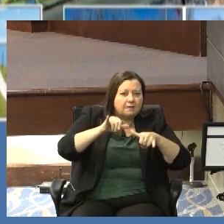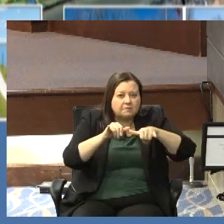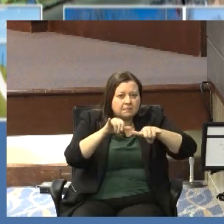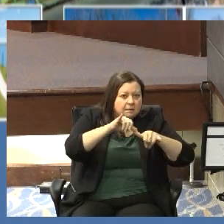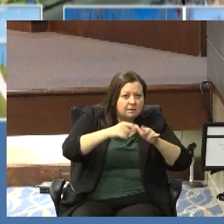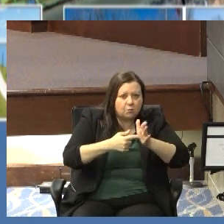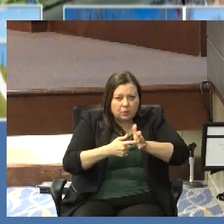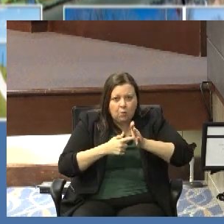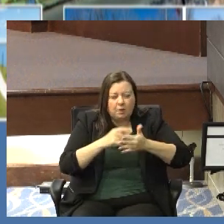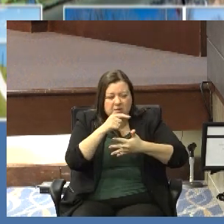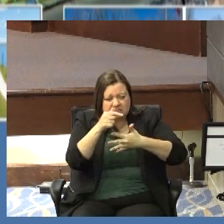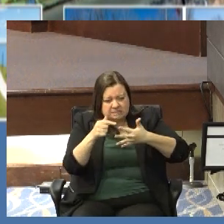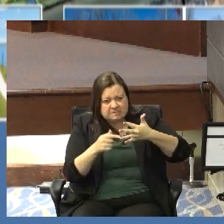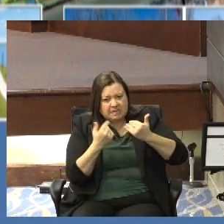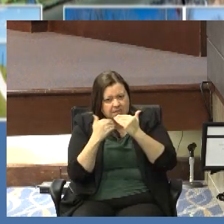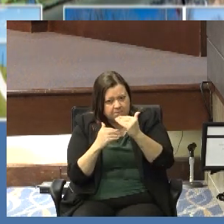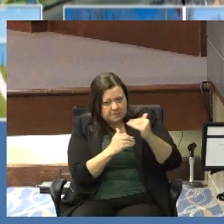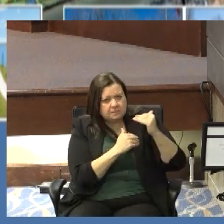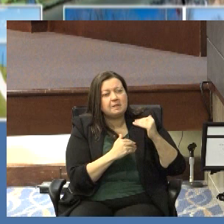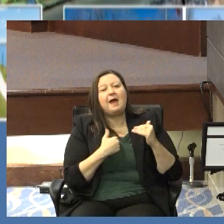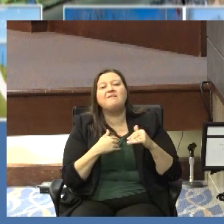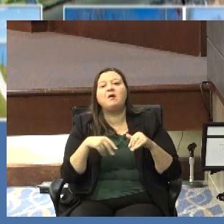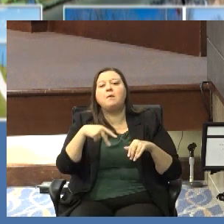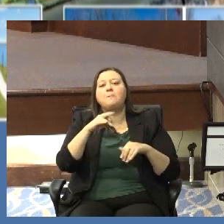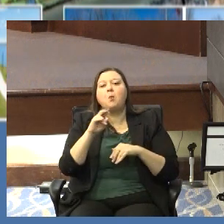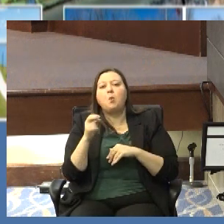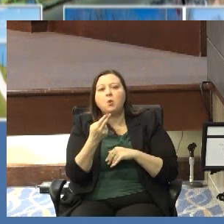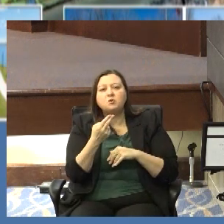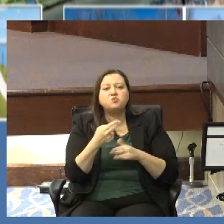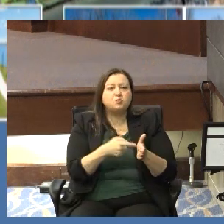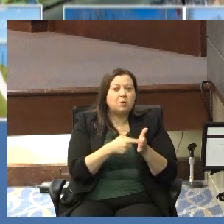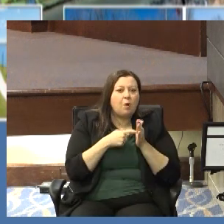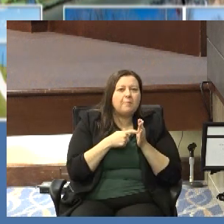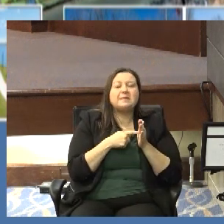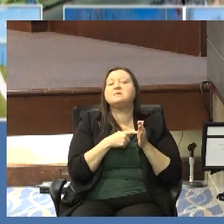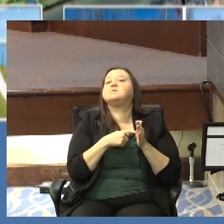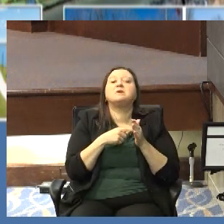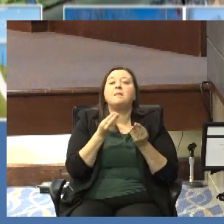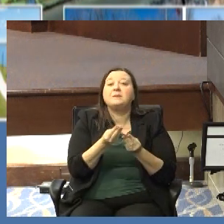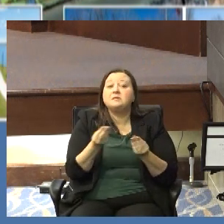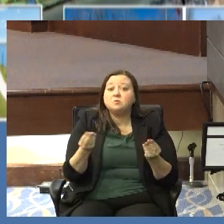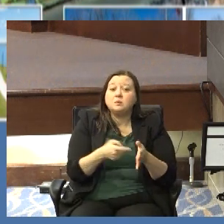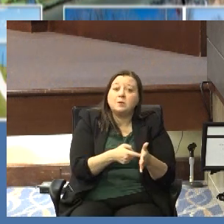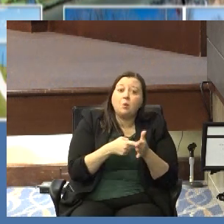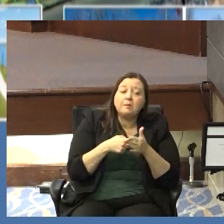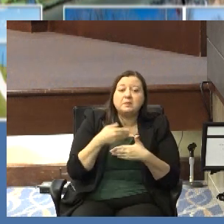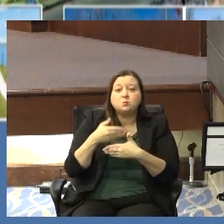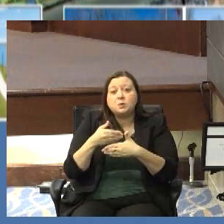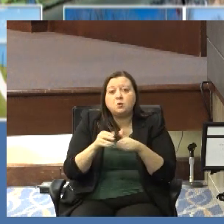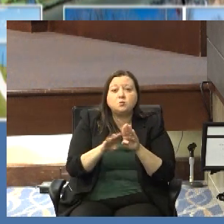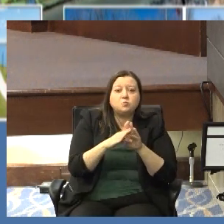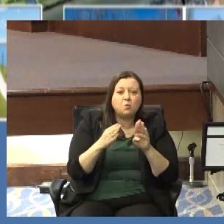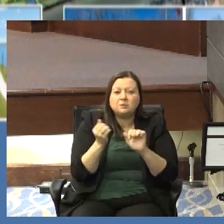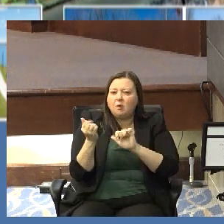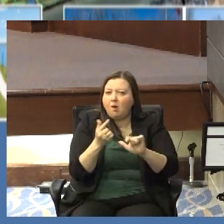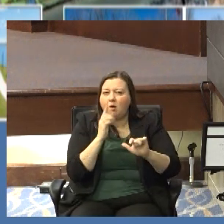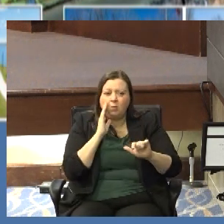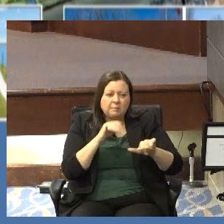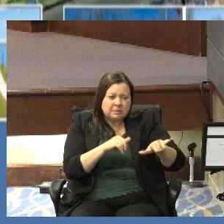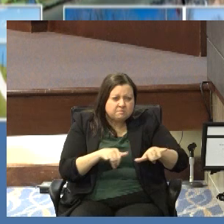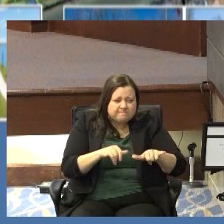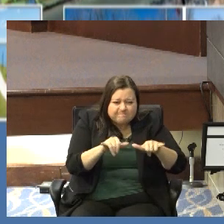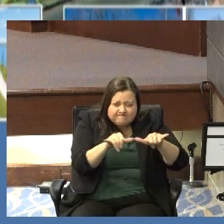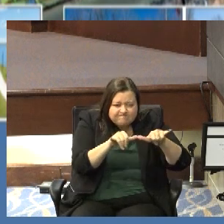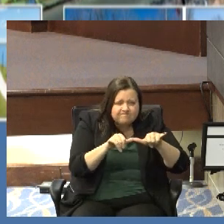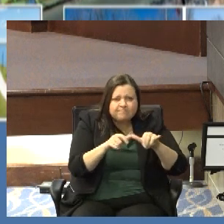material requirements, porch requirements, reforms and materials, windows and doors, circulation